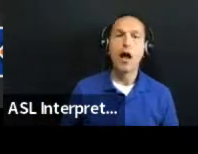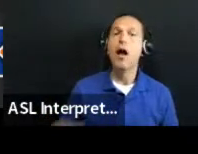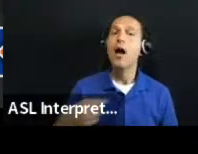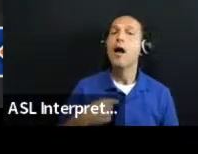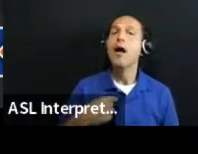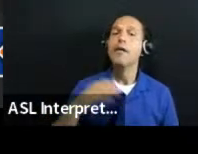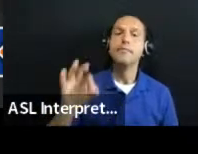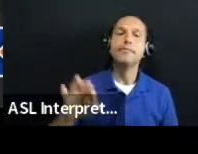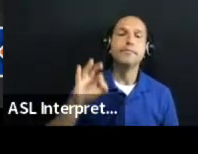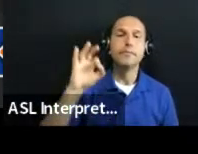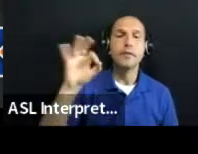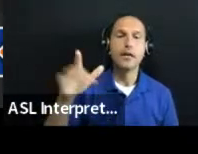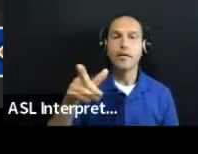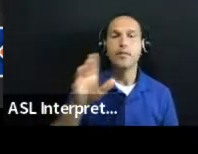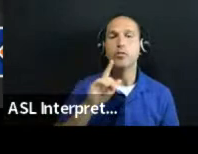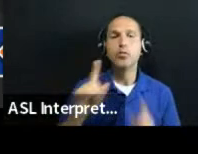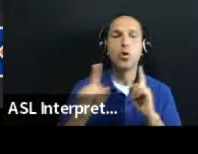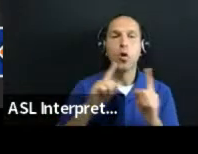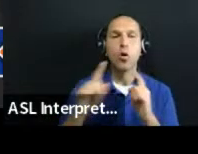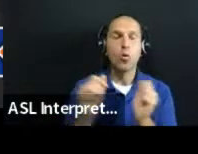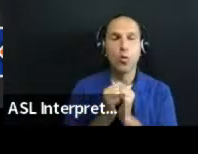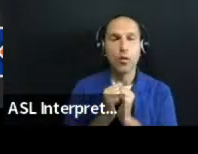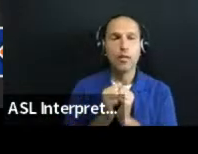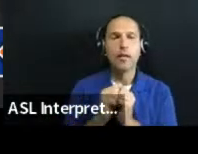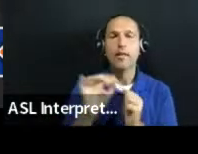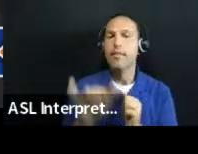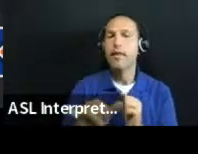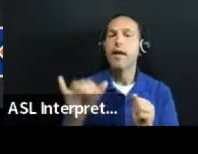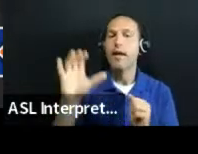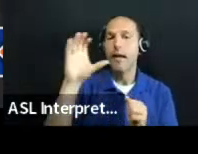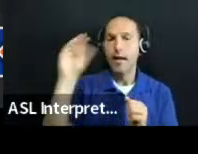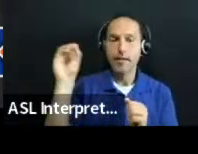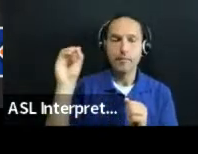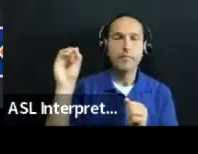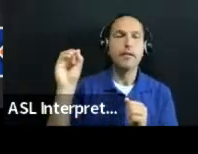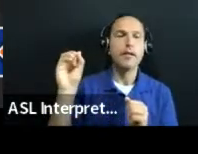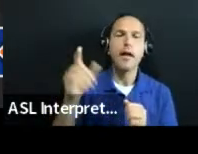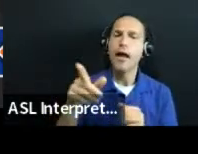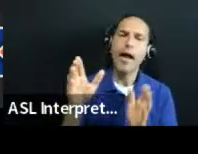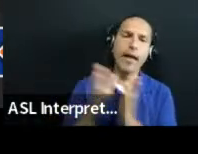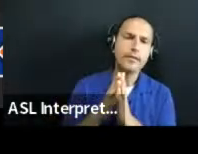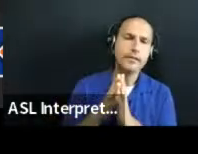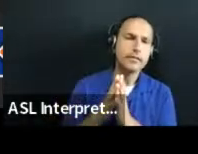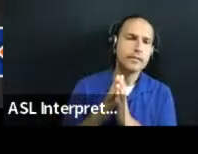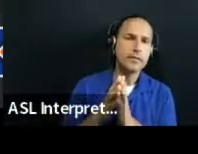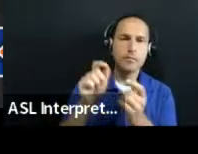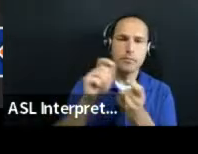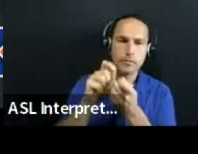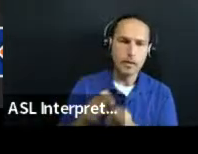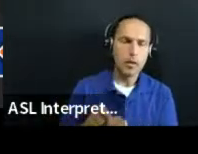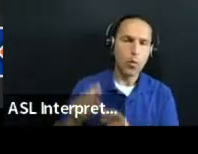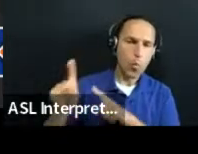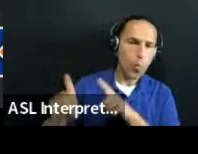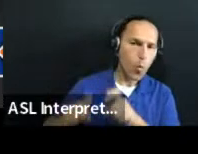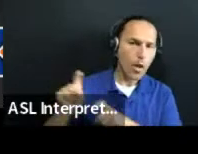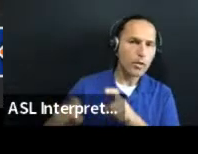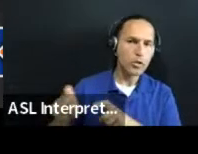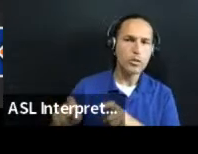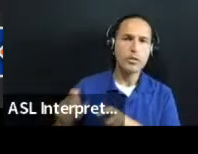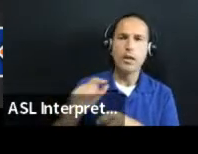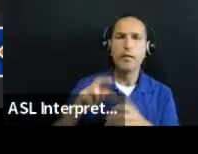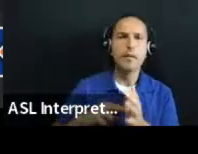recommend when you are talking to a vendor is to ask them questions, the probing questions, not just are